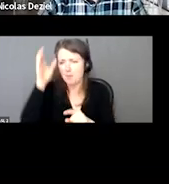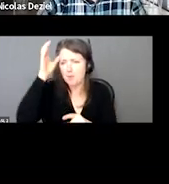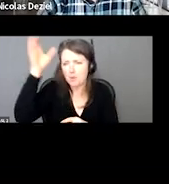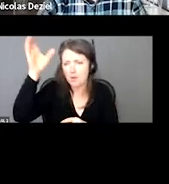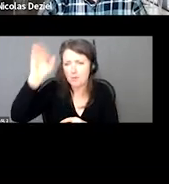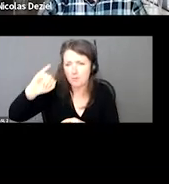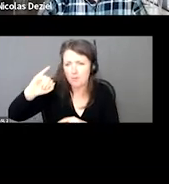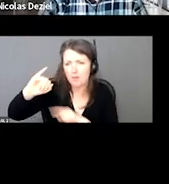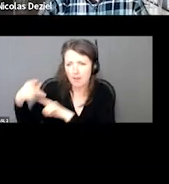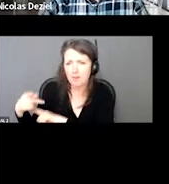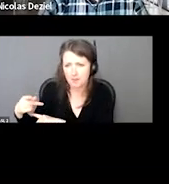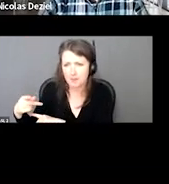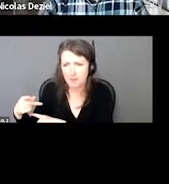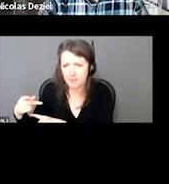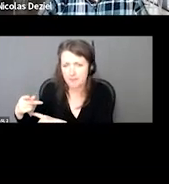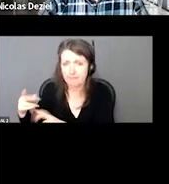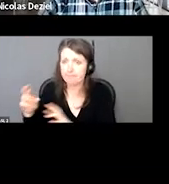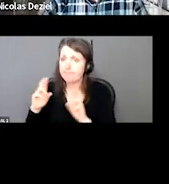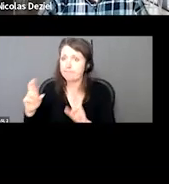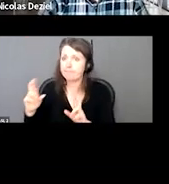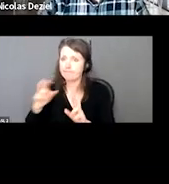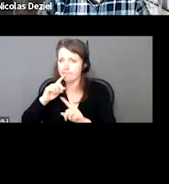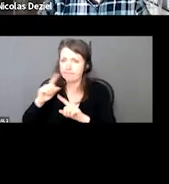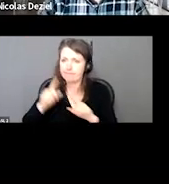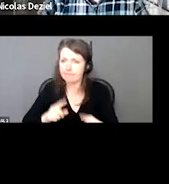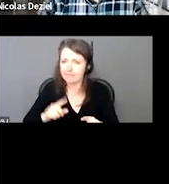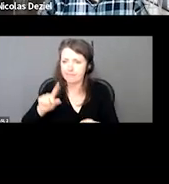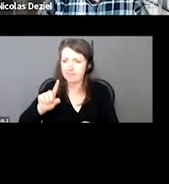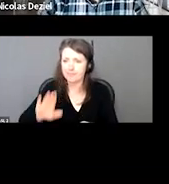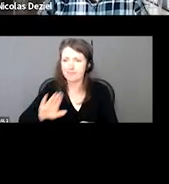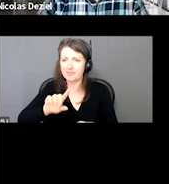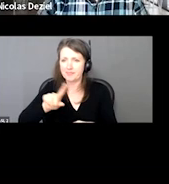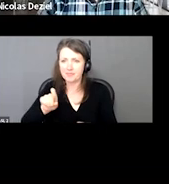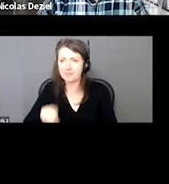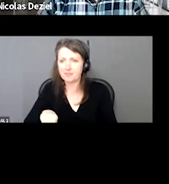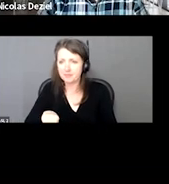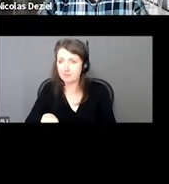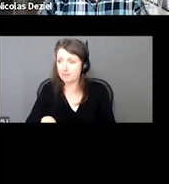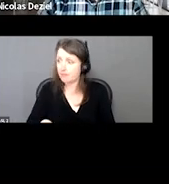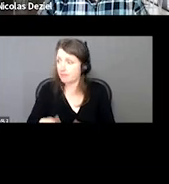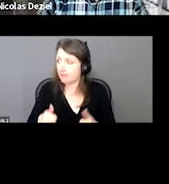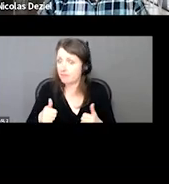the question. Yeah, okay, excellent.